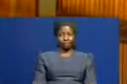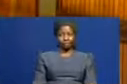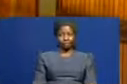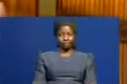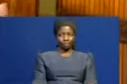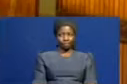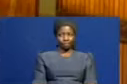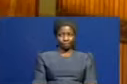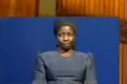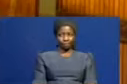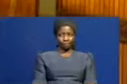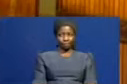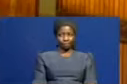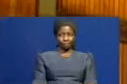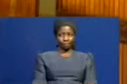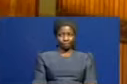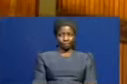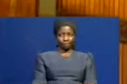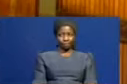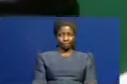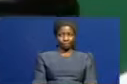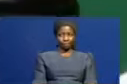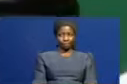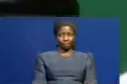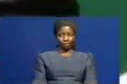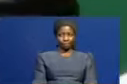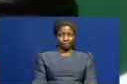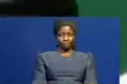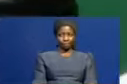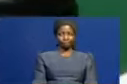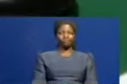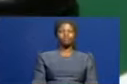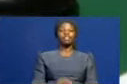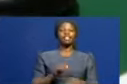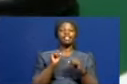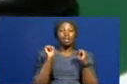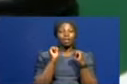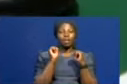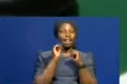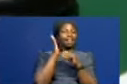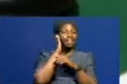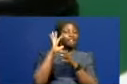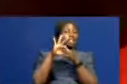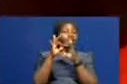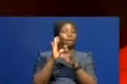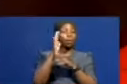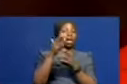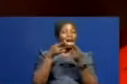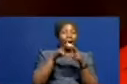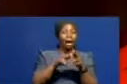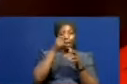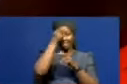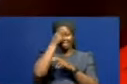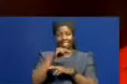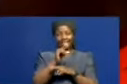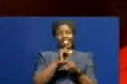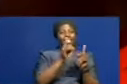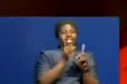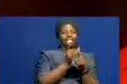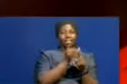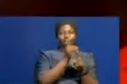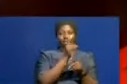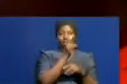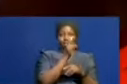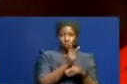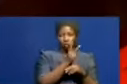to be independent from the persons with disabilities. The Winter Deaflympics will be held in Turkey and will run from March 2nd to